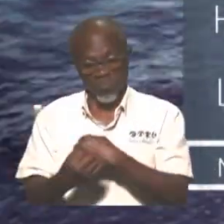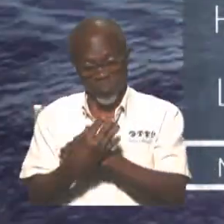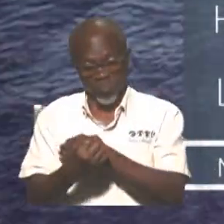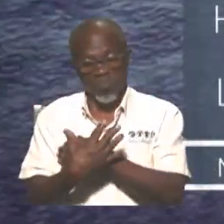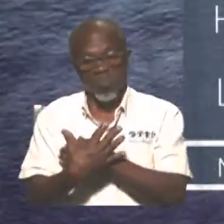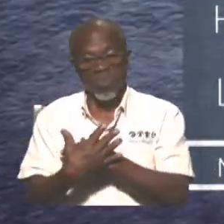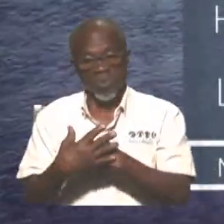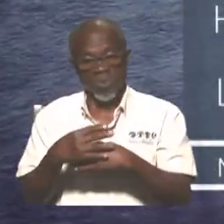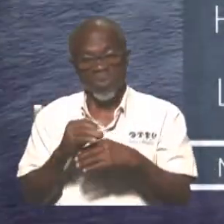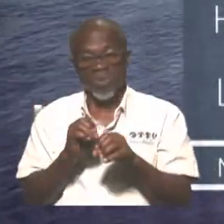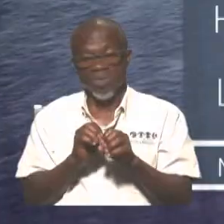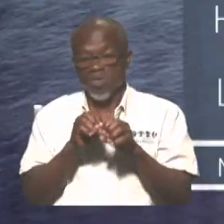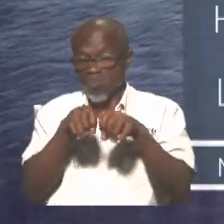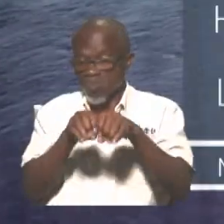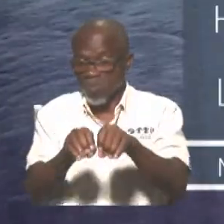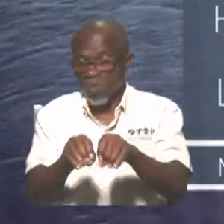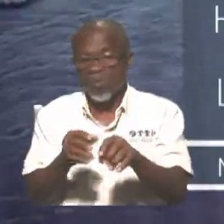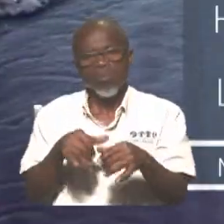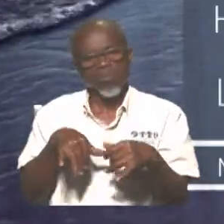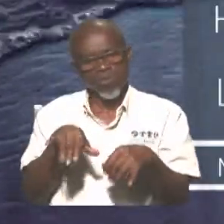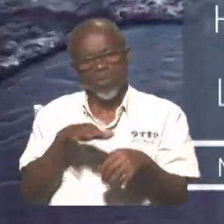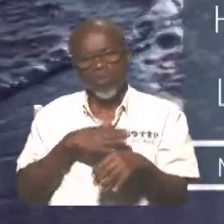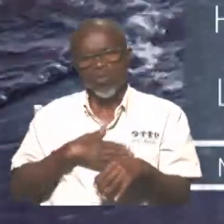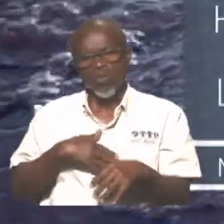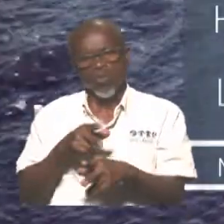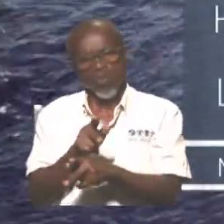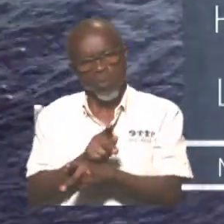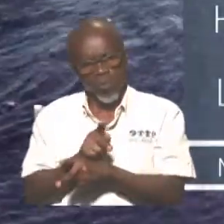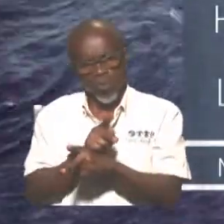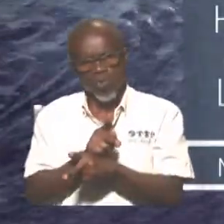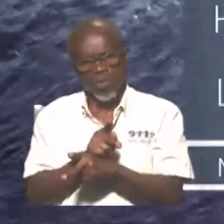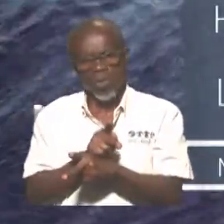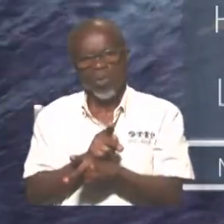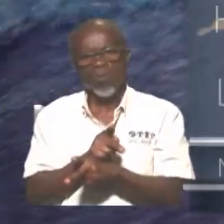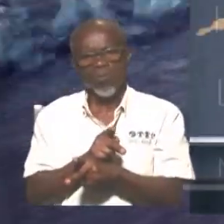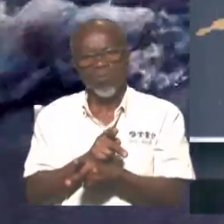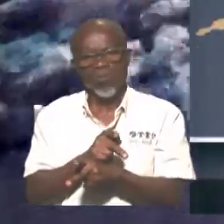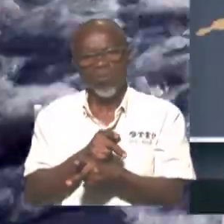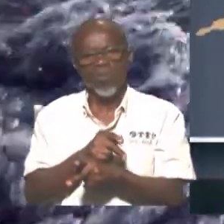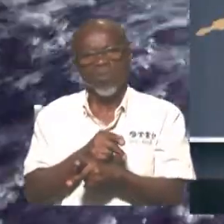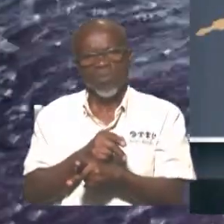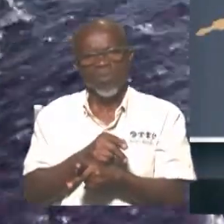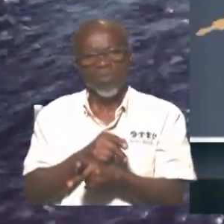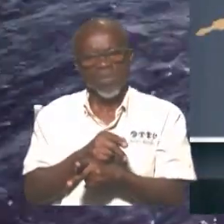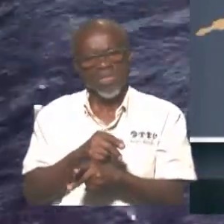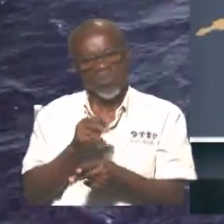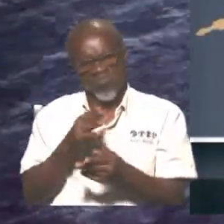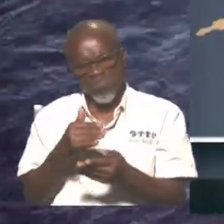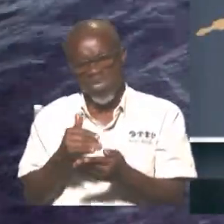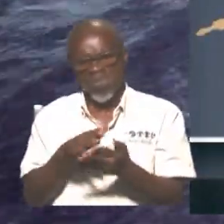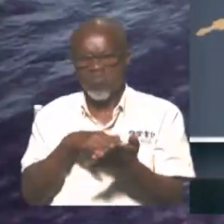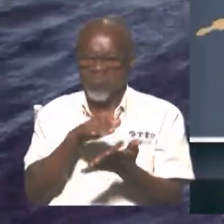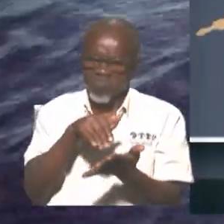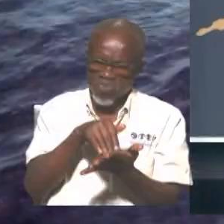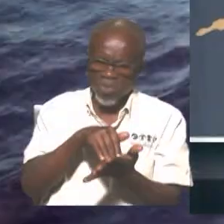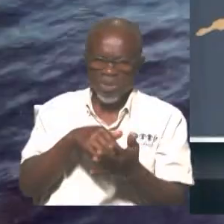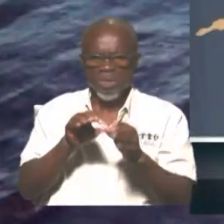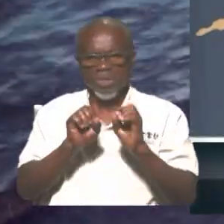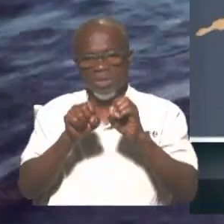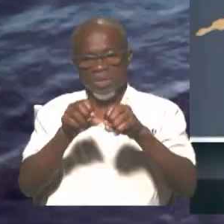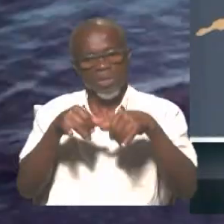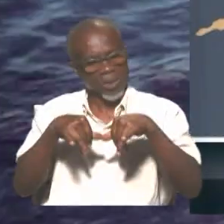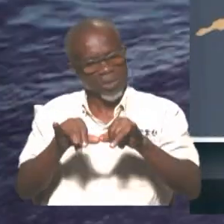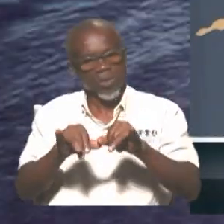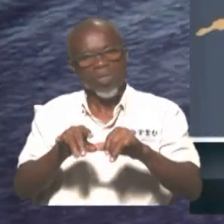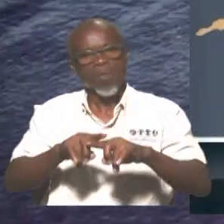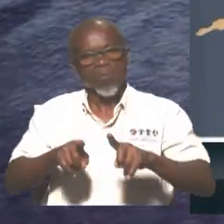marine interests are advised to use caution near shore. Otherwise, slight to moderate seas prevail with waves up to 1.5 meters in open waters,